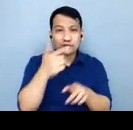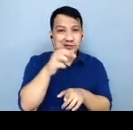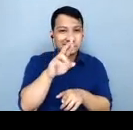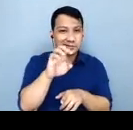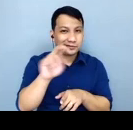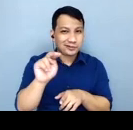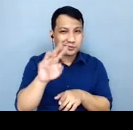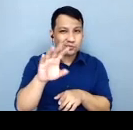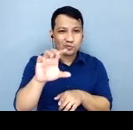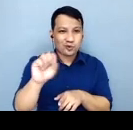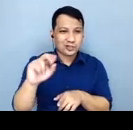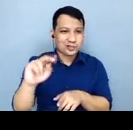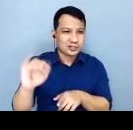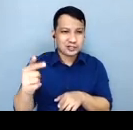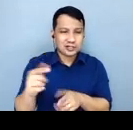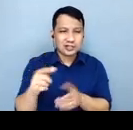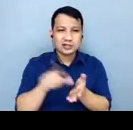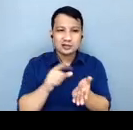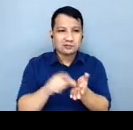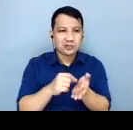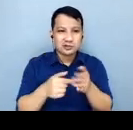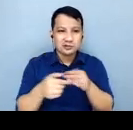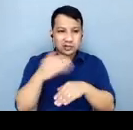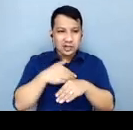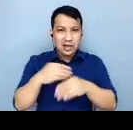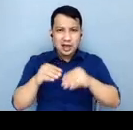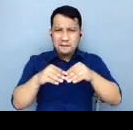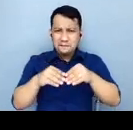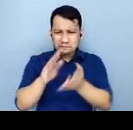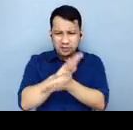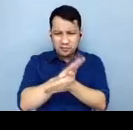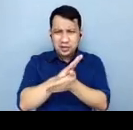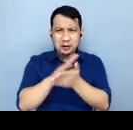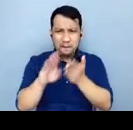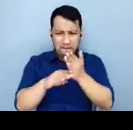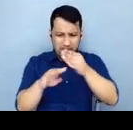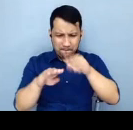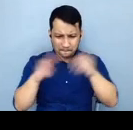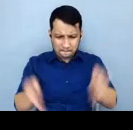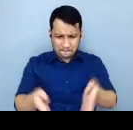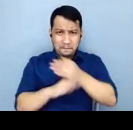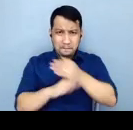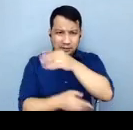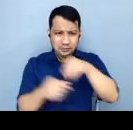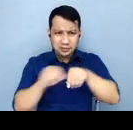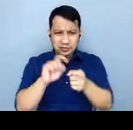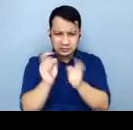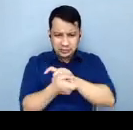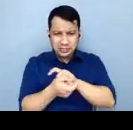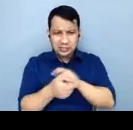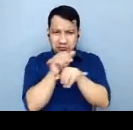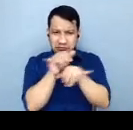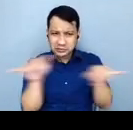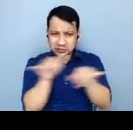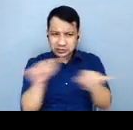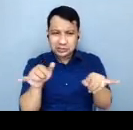is, it's a printed bag, a paper bag. And what they did was they changed the graphic and the shape to look similar to a